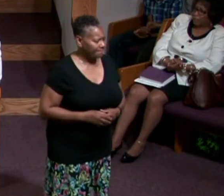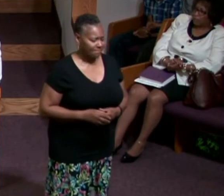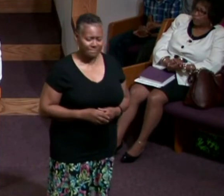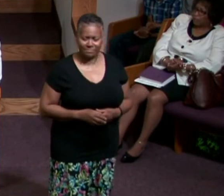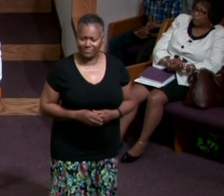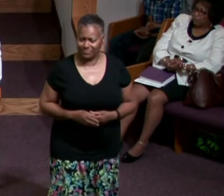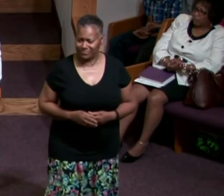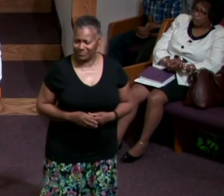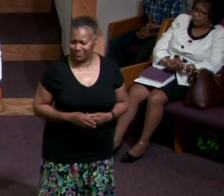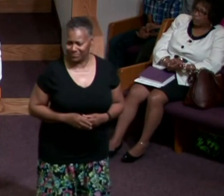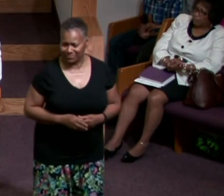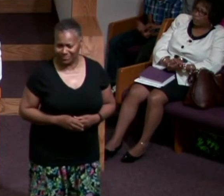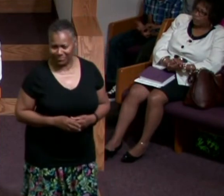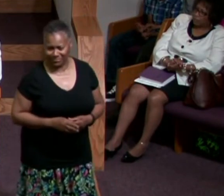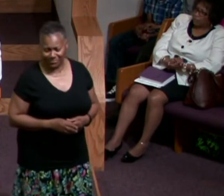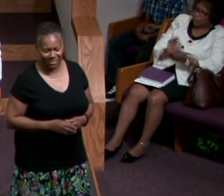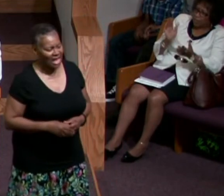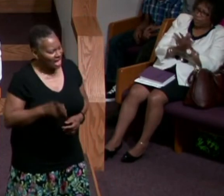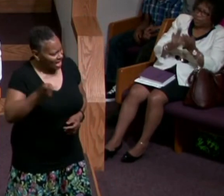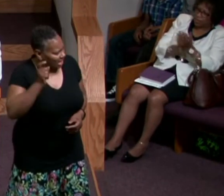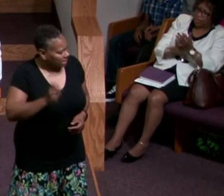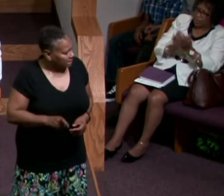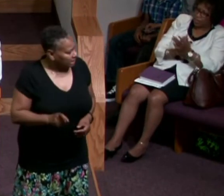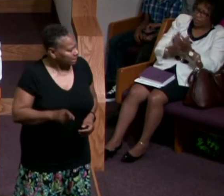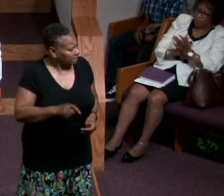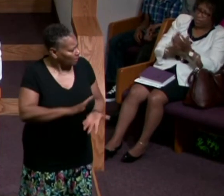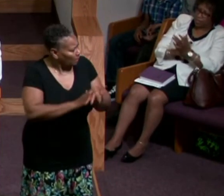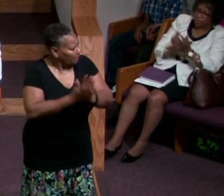love. I know that's your baby, but he needs to be a man one day.